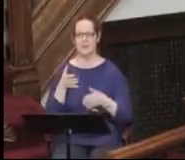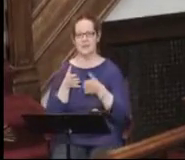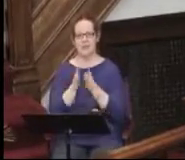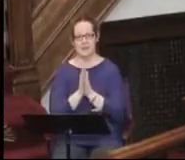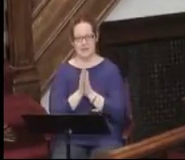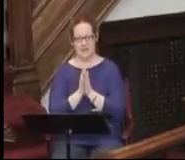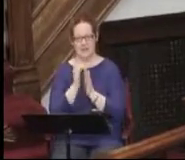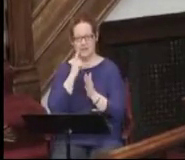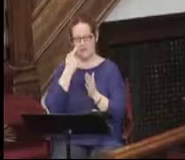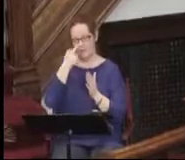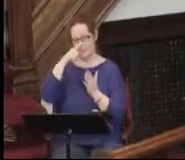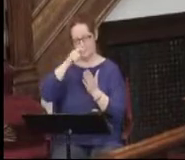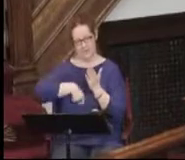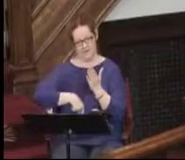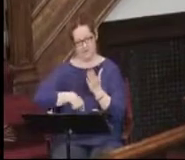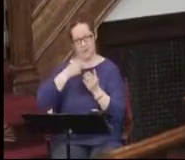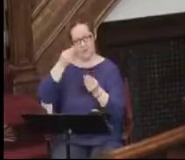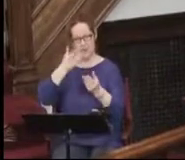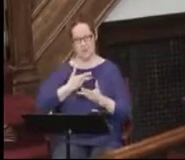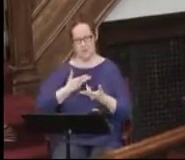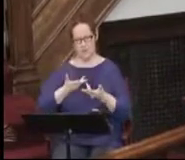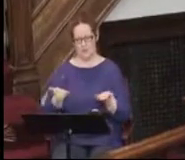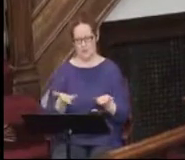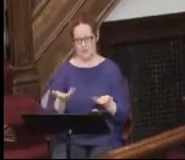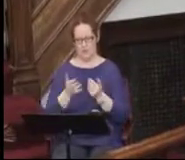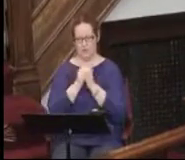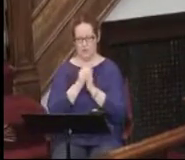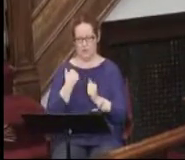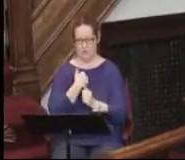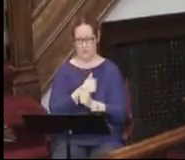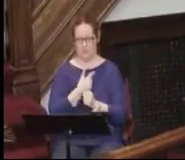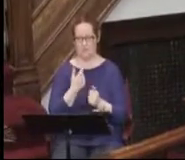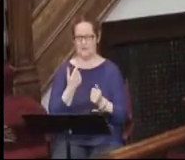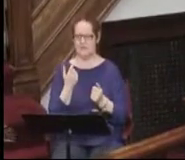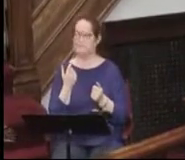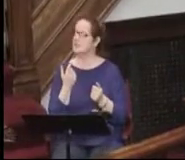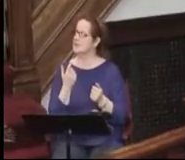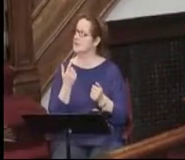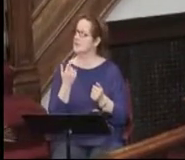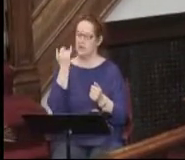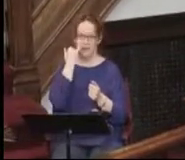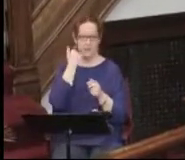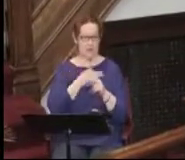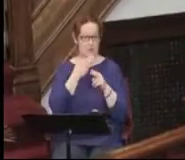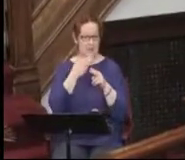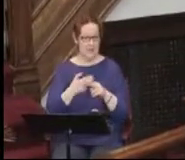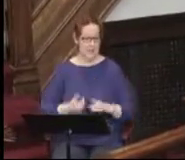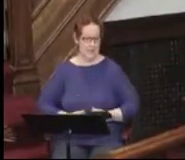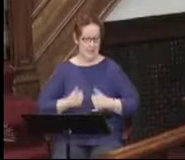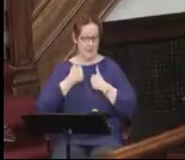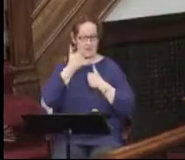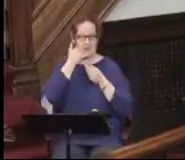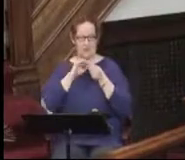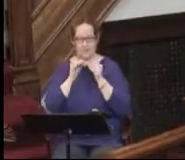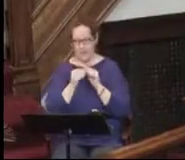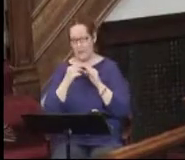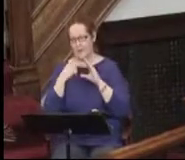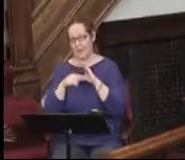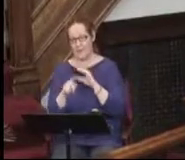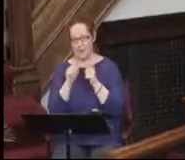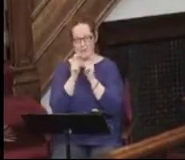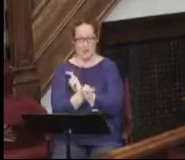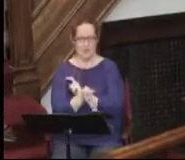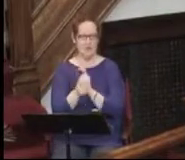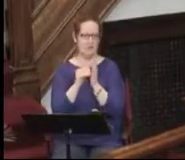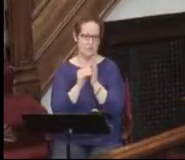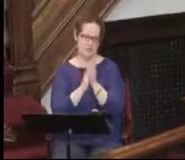you complete this card to let us know that you worship with us every week, and if your name, address, telephone number, or email has changed,